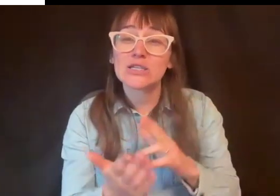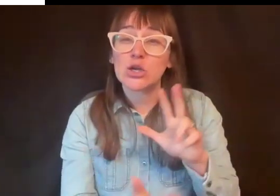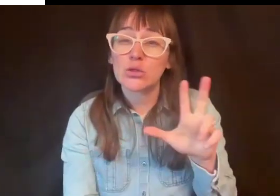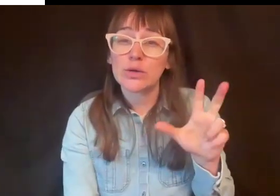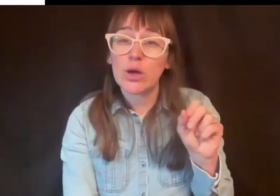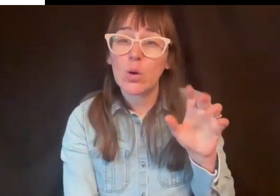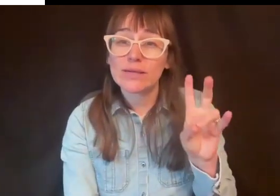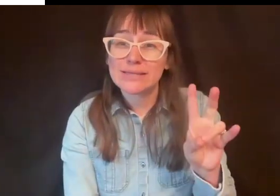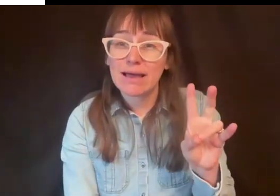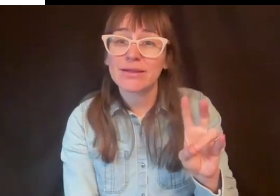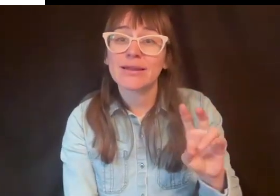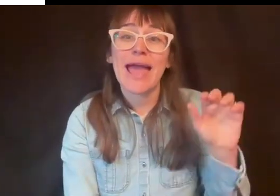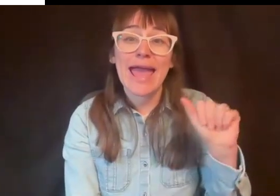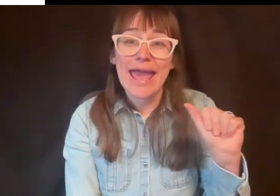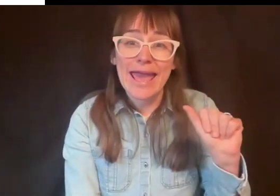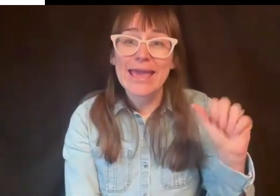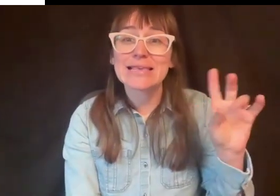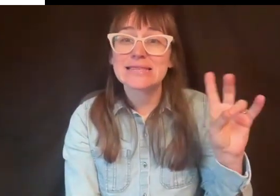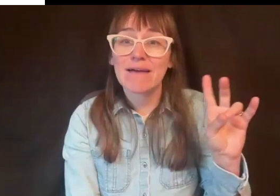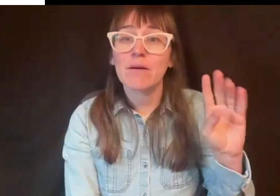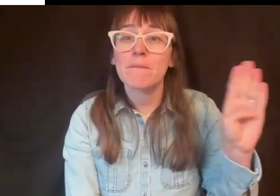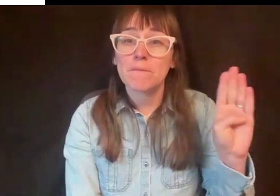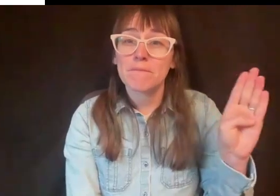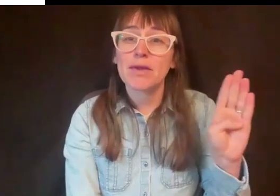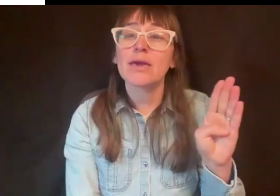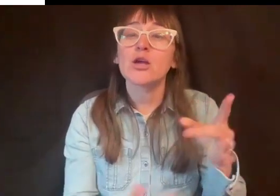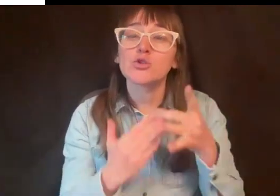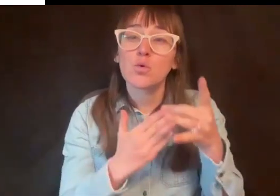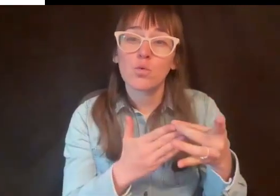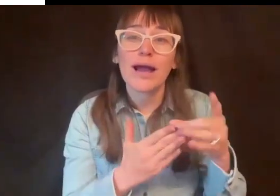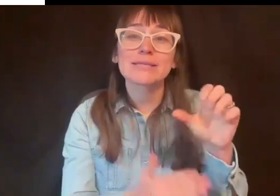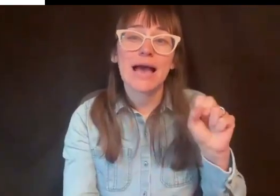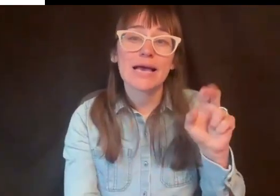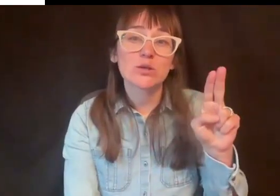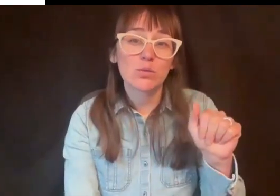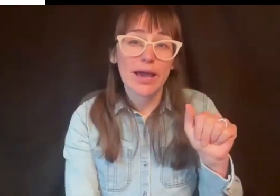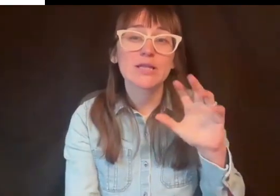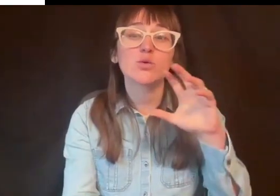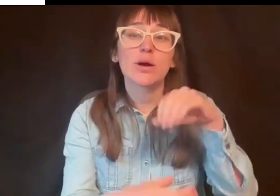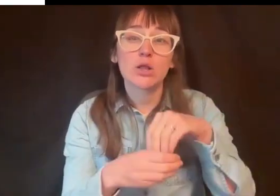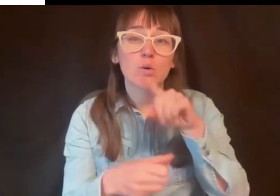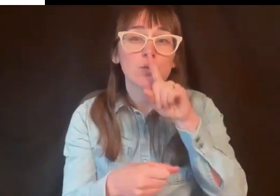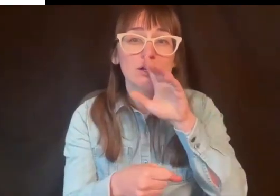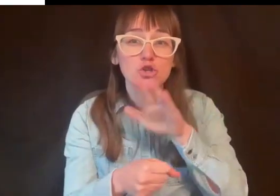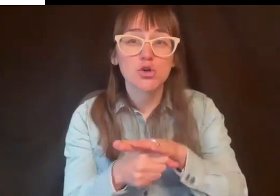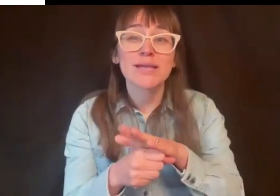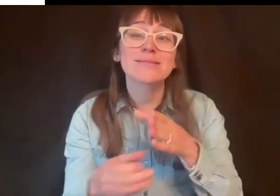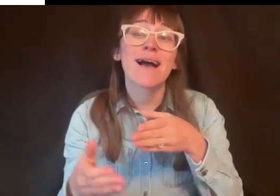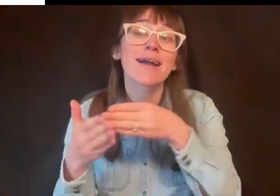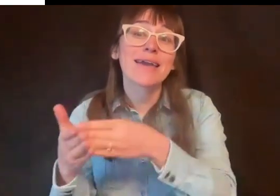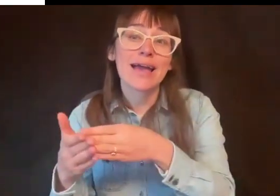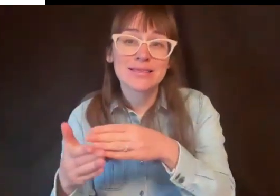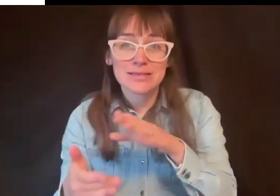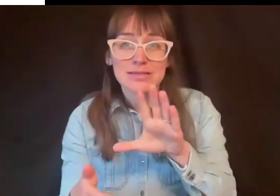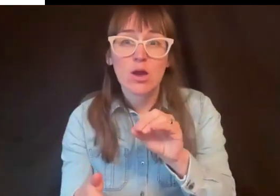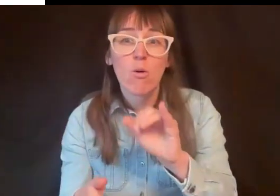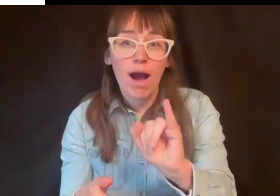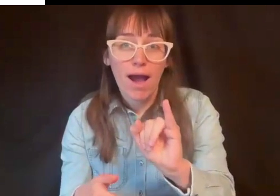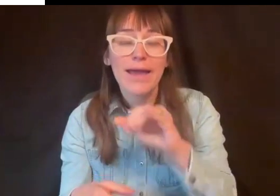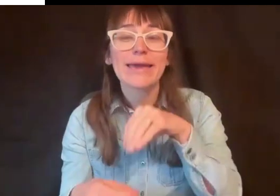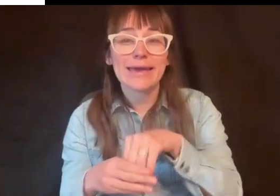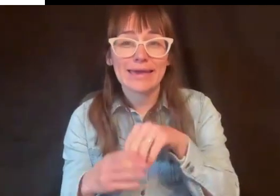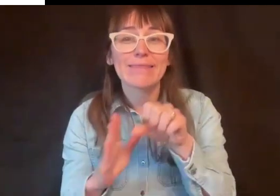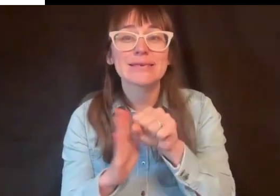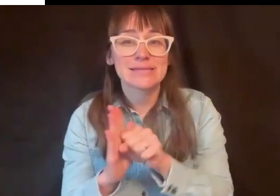307A7B of the Act directs SUAs to include assurances against conflict of interest in their state plans.